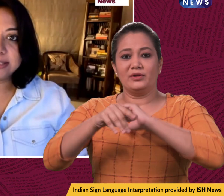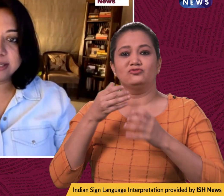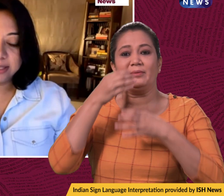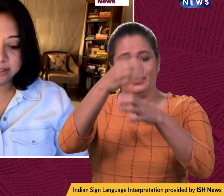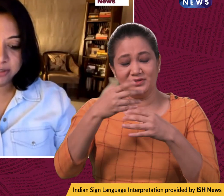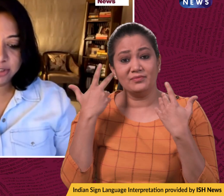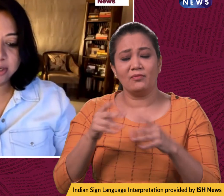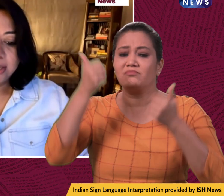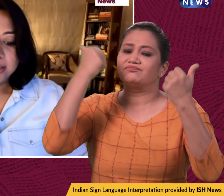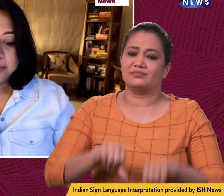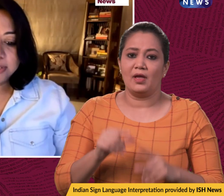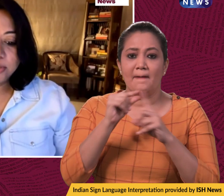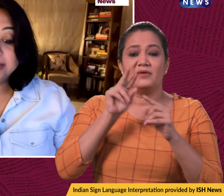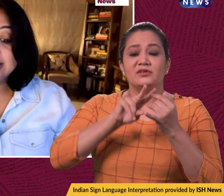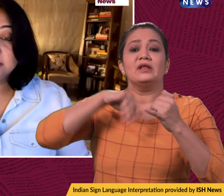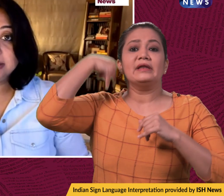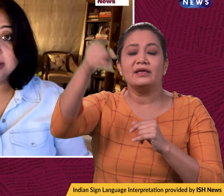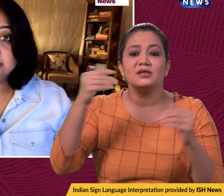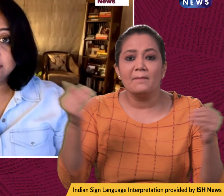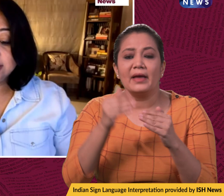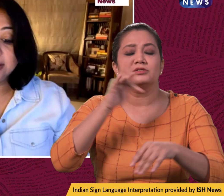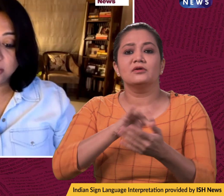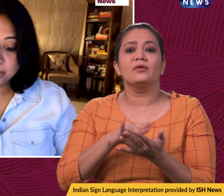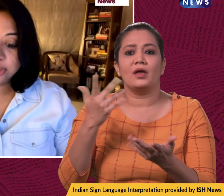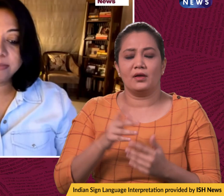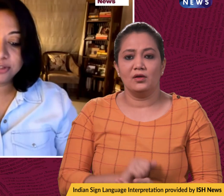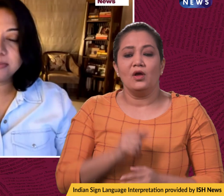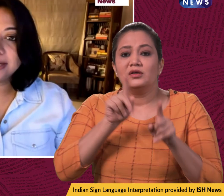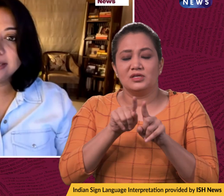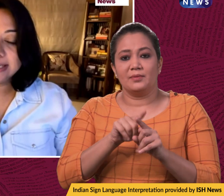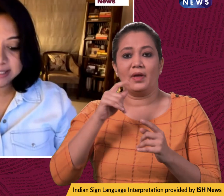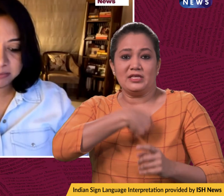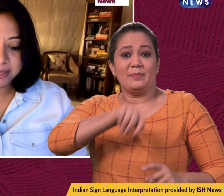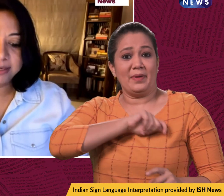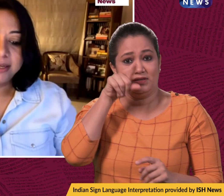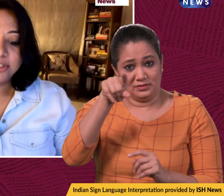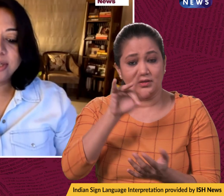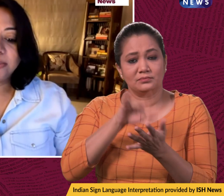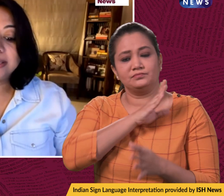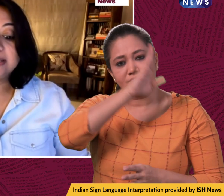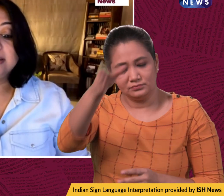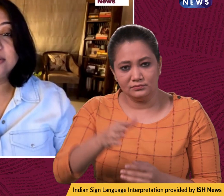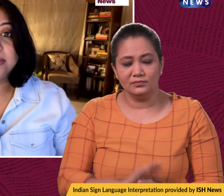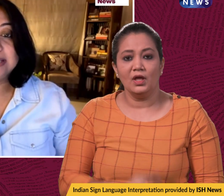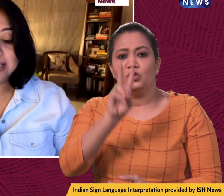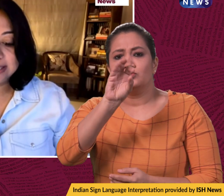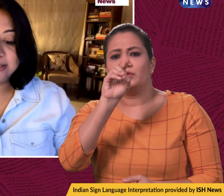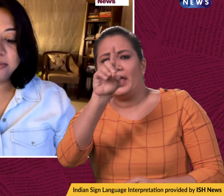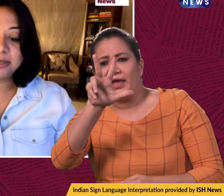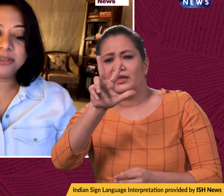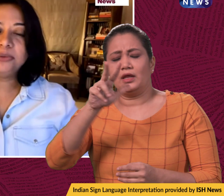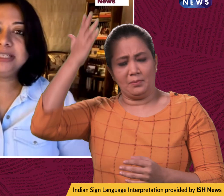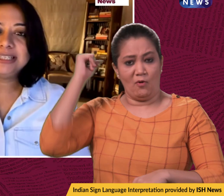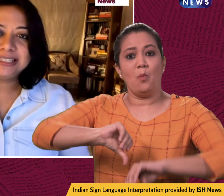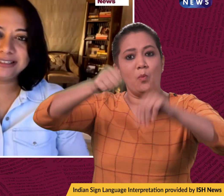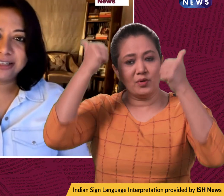Finals in Indonesia. PB Sindhu will next be seen defending her World Championship title in Spain. She had won that title in 2018